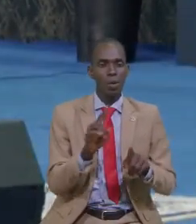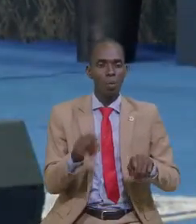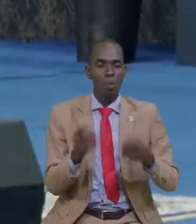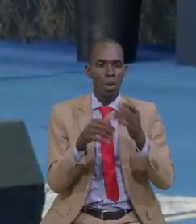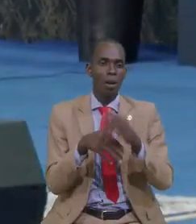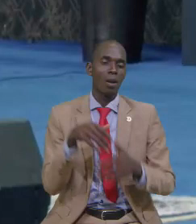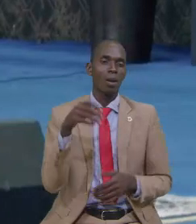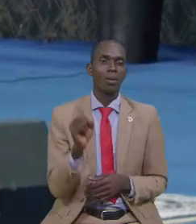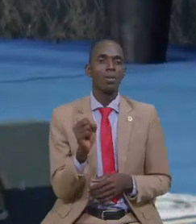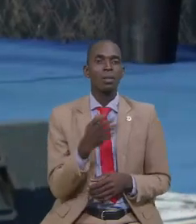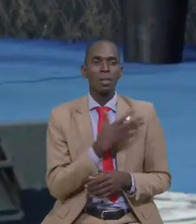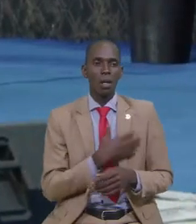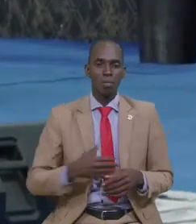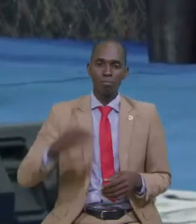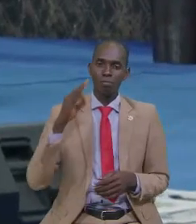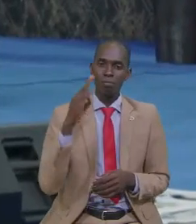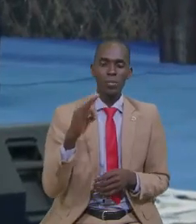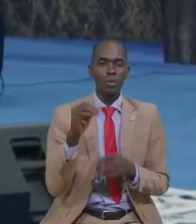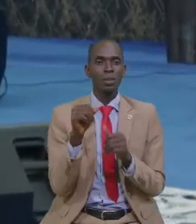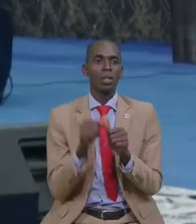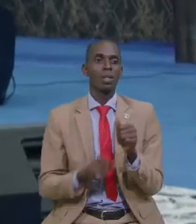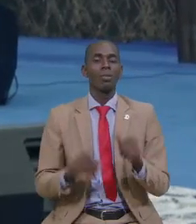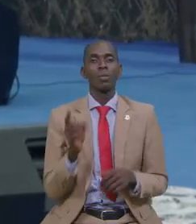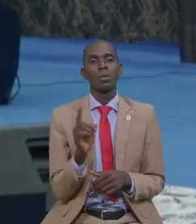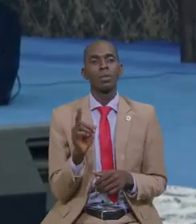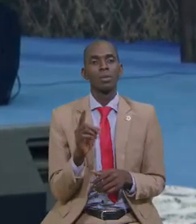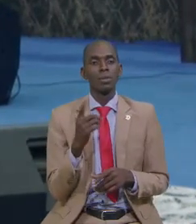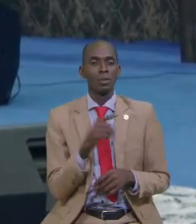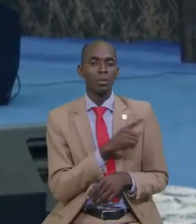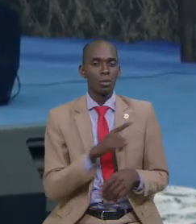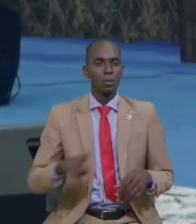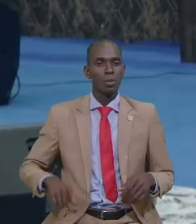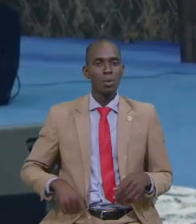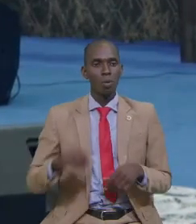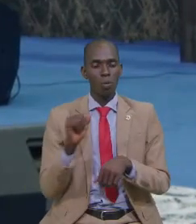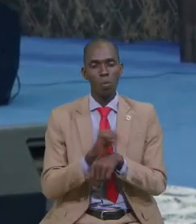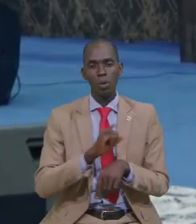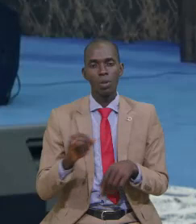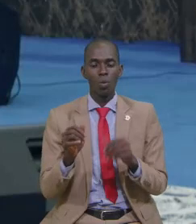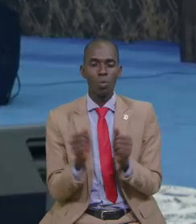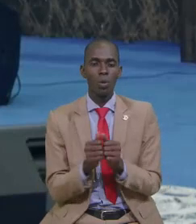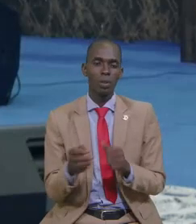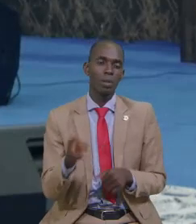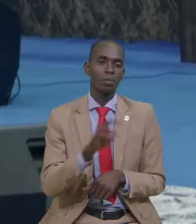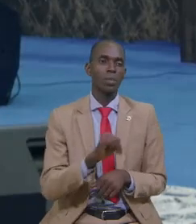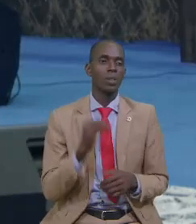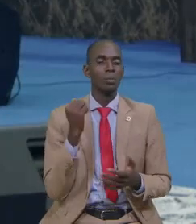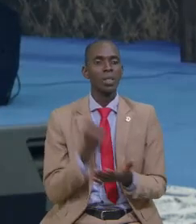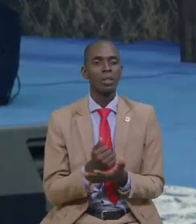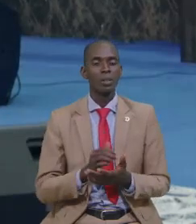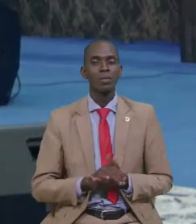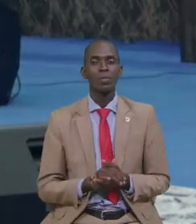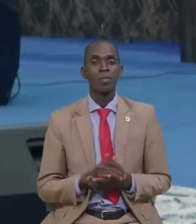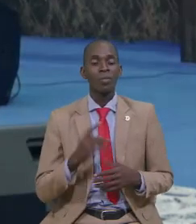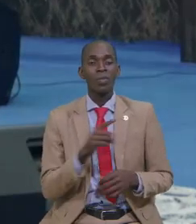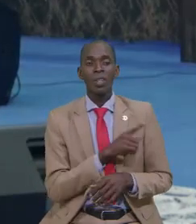and preached everywhere, the Lord walking with them. The